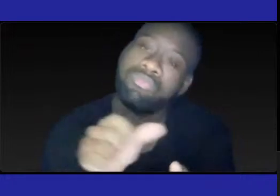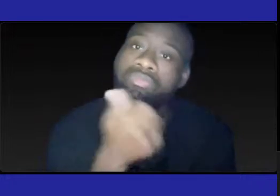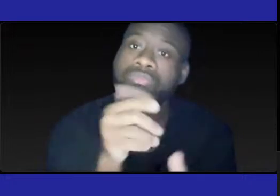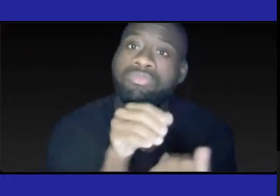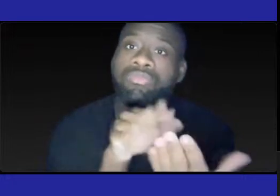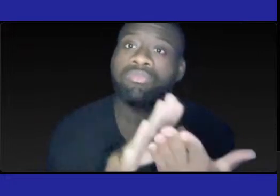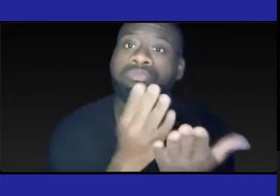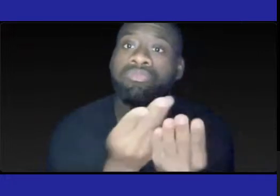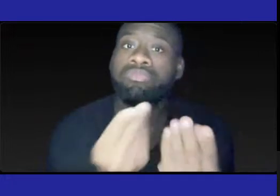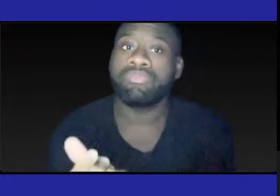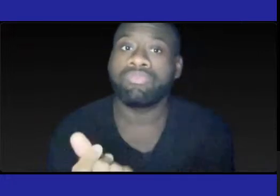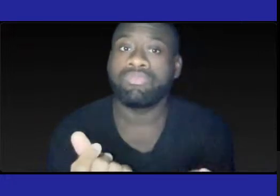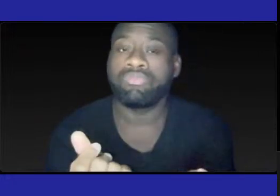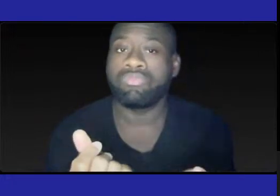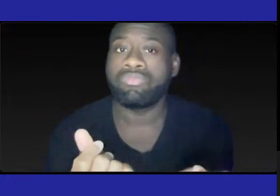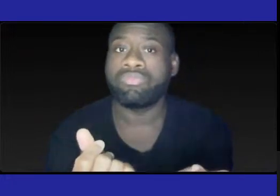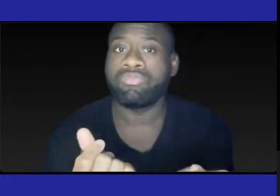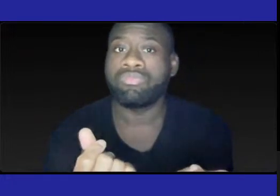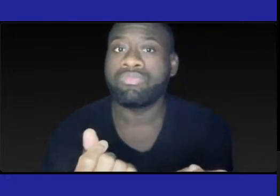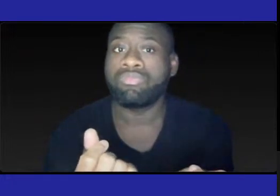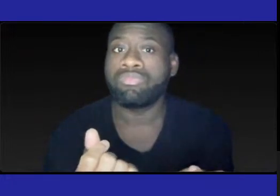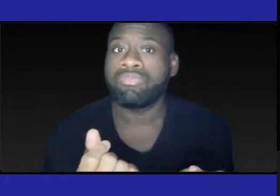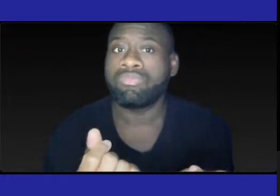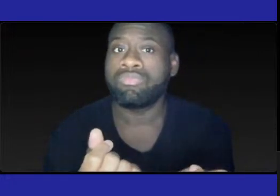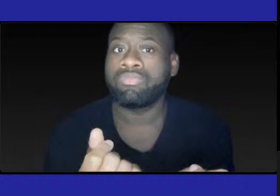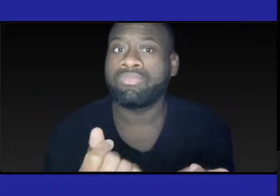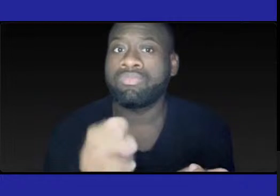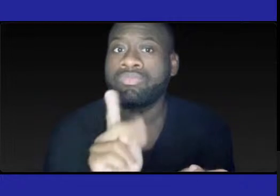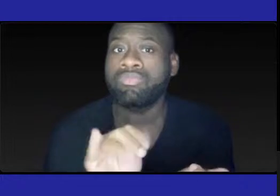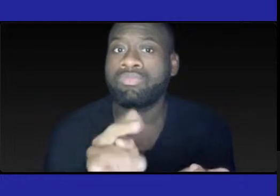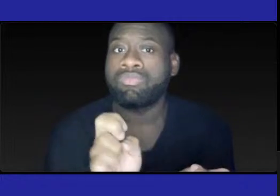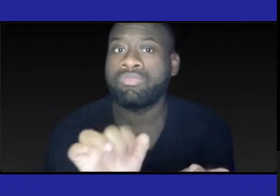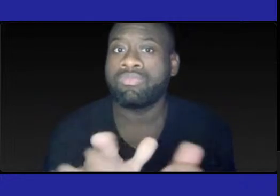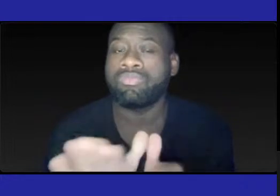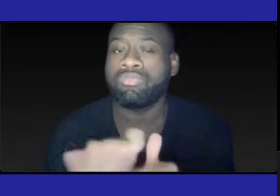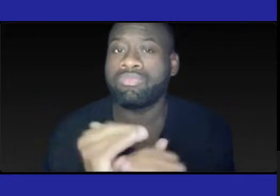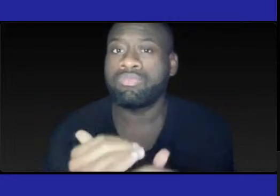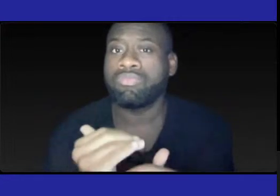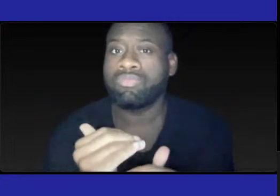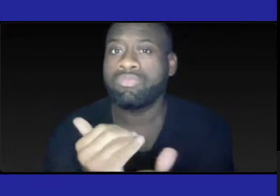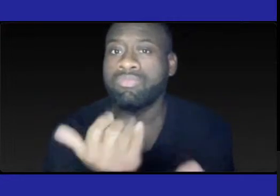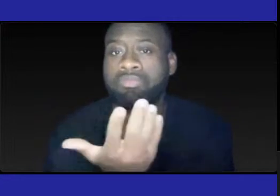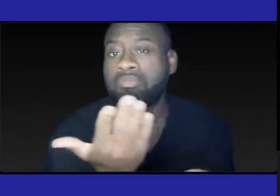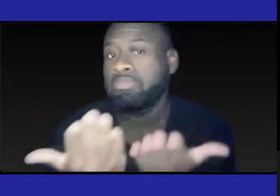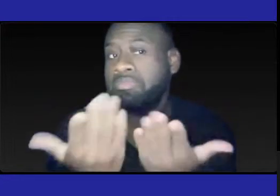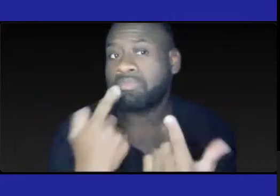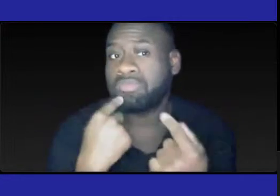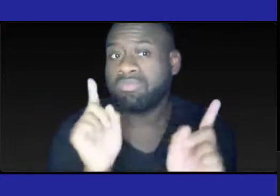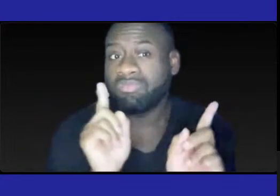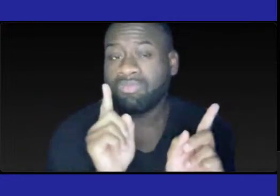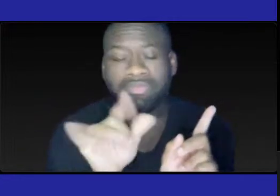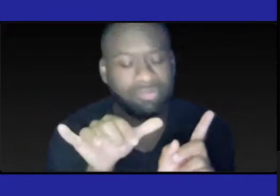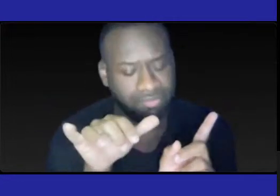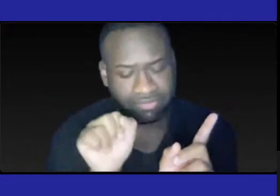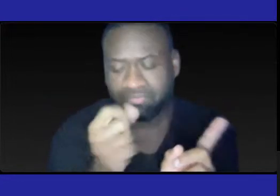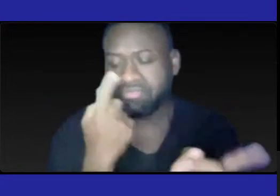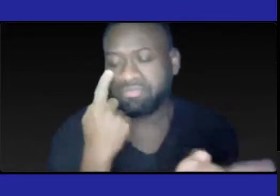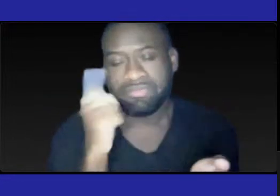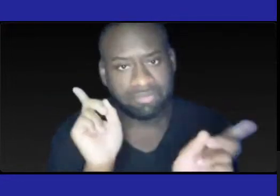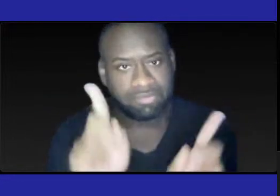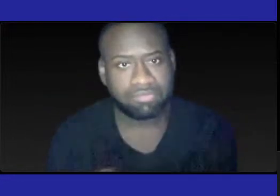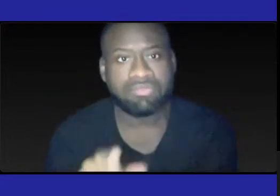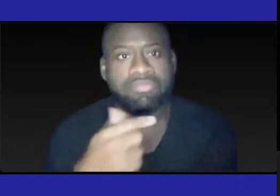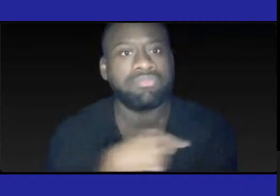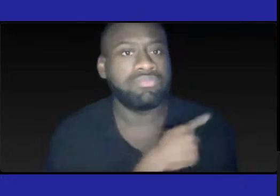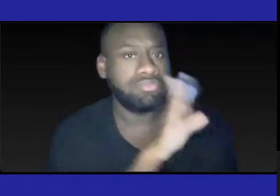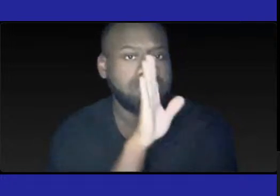overcome some of our literal restrictions. Is that something that could work? Absolutely, and we would include that